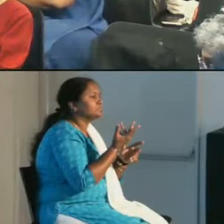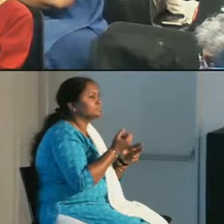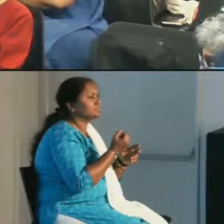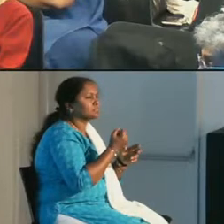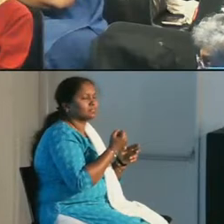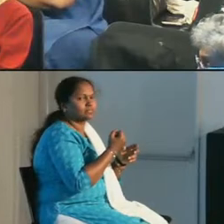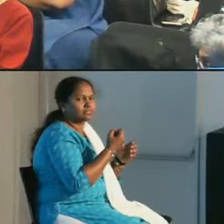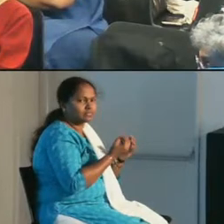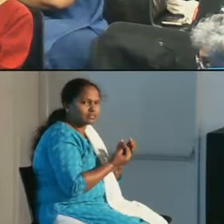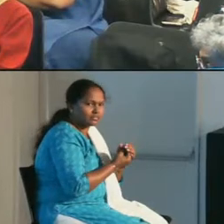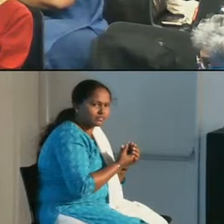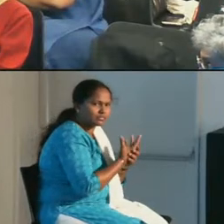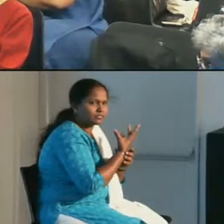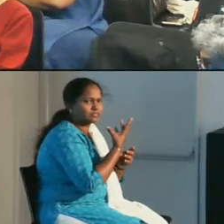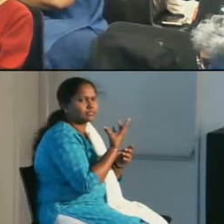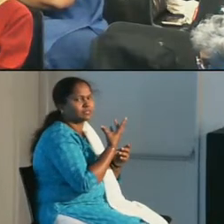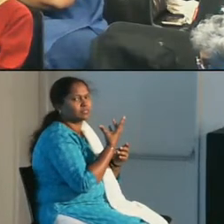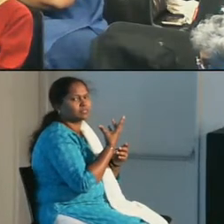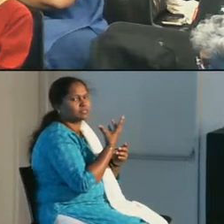has grown